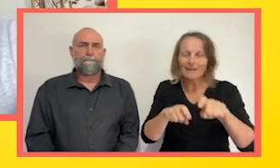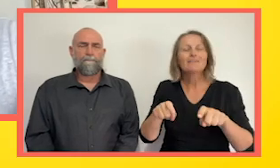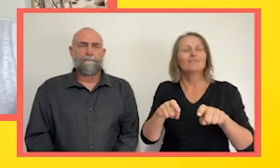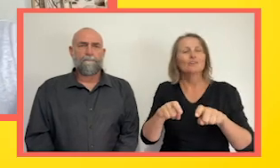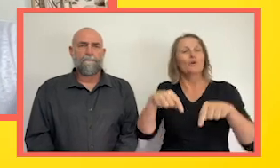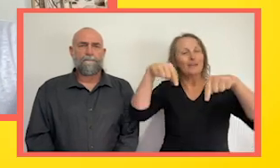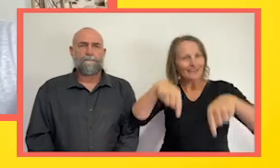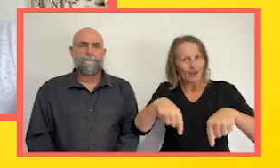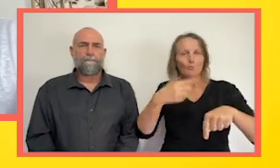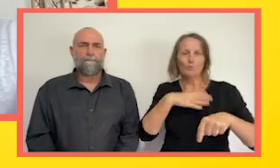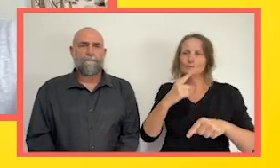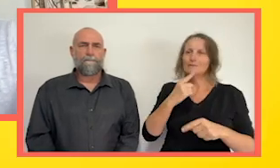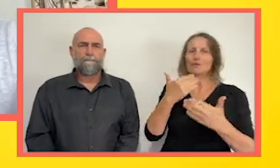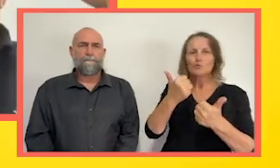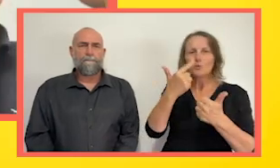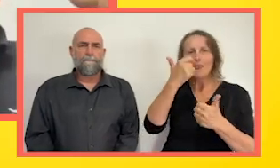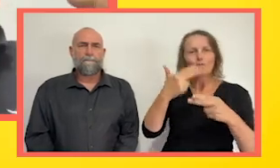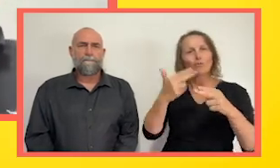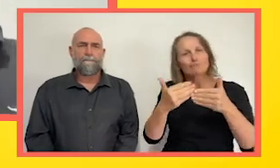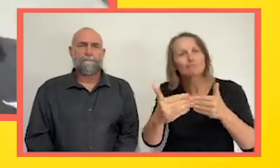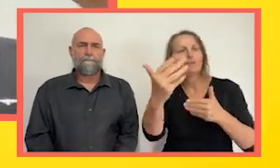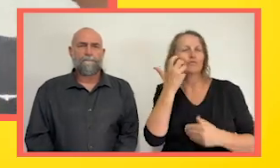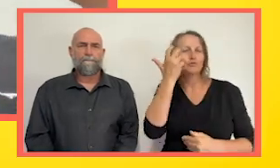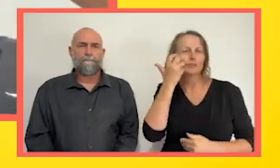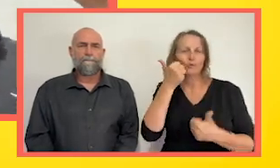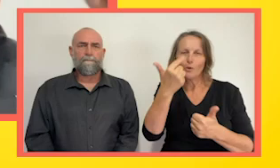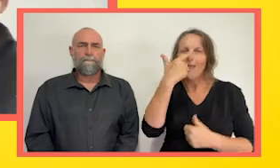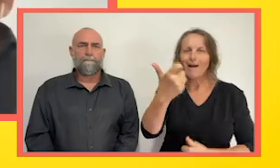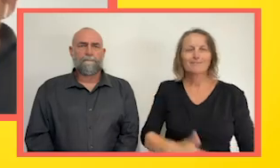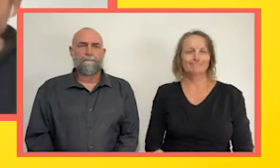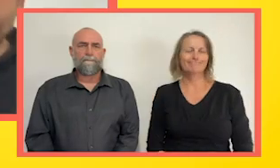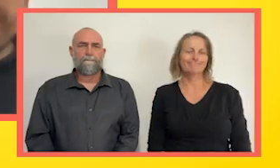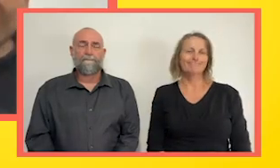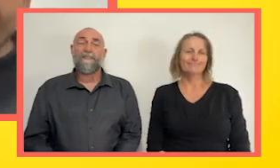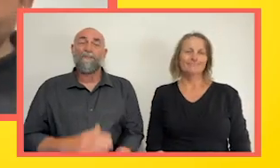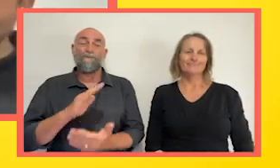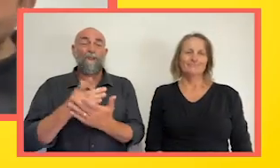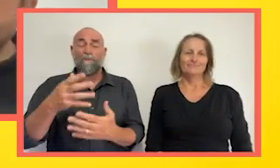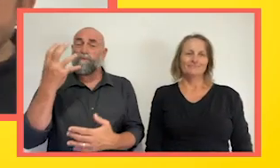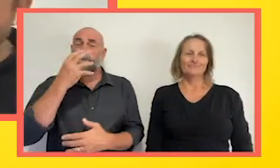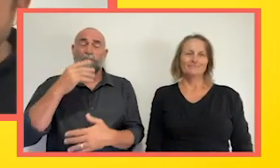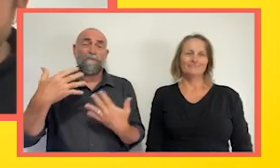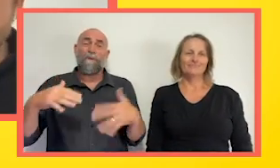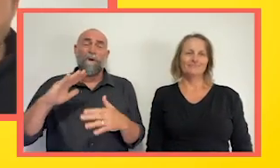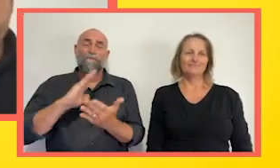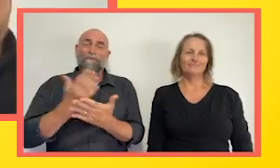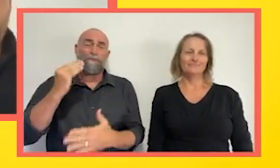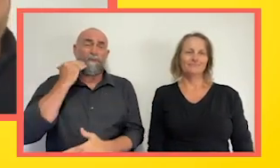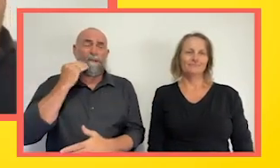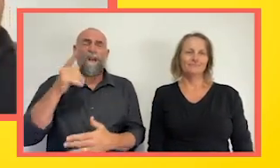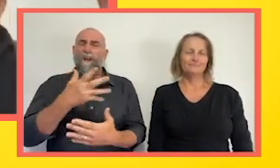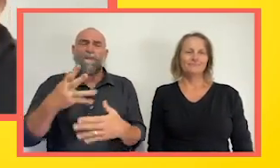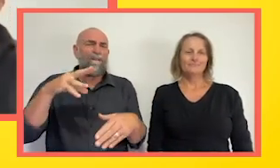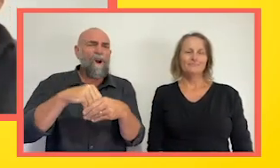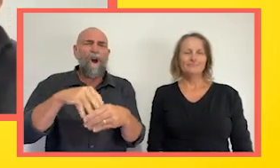you all the best in your future. Yeah, what a legend of a bloke. A big contribution to the movement, no doubt a big contribution to society as a